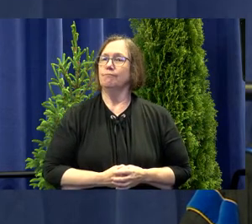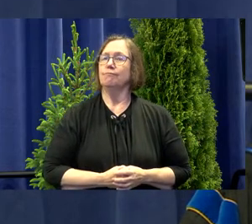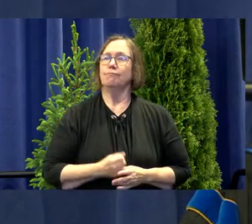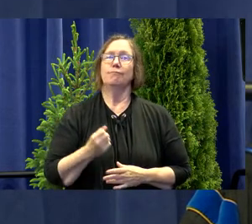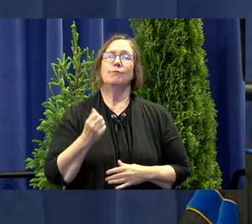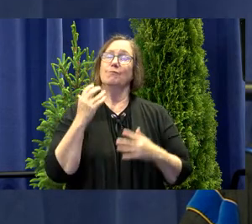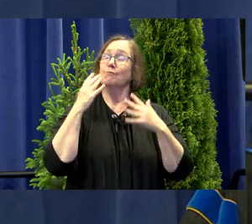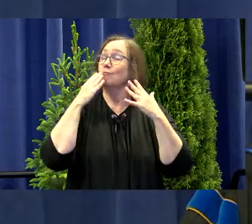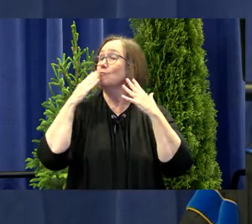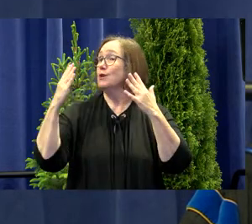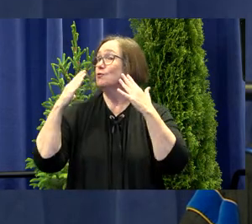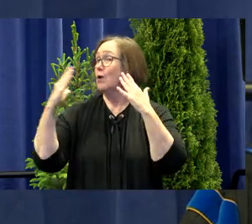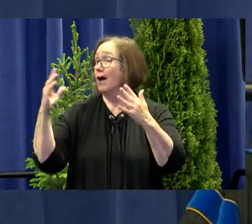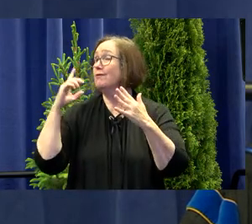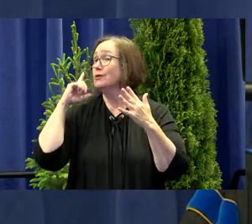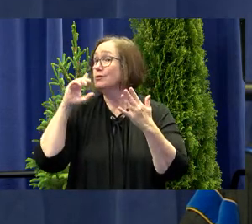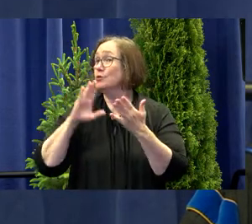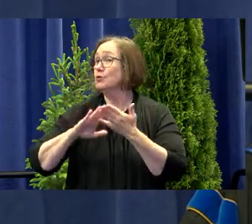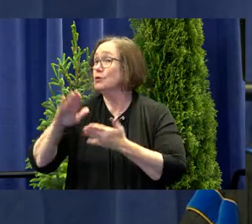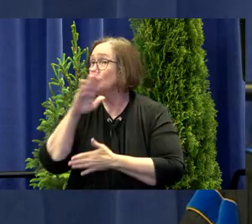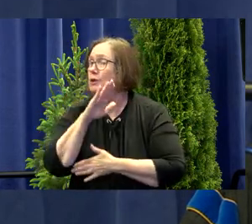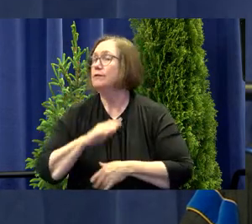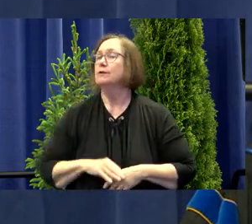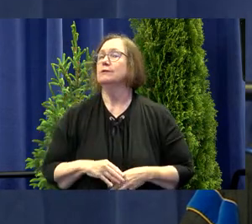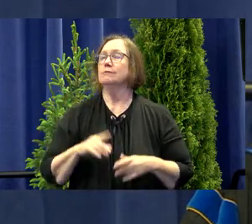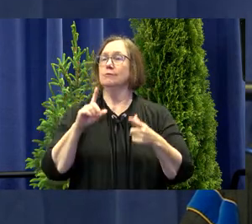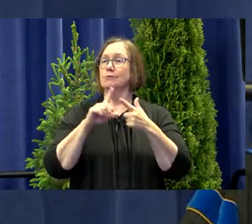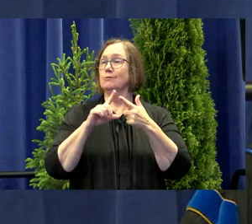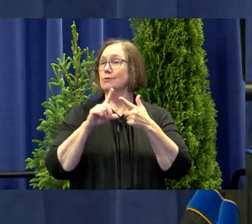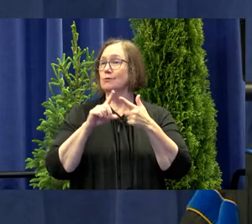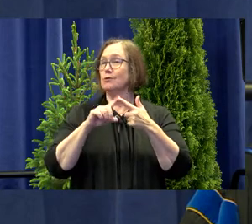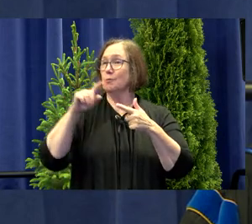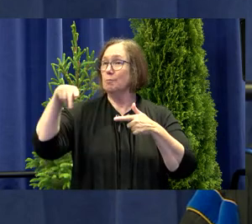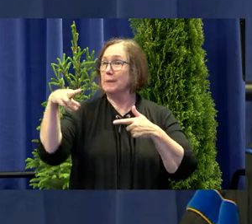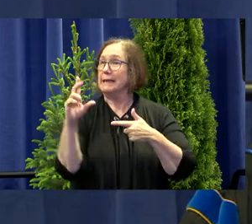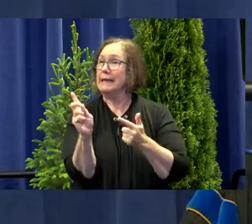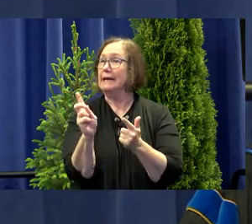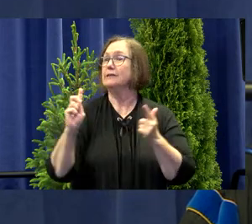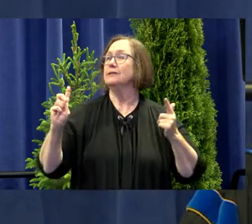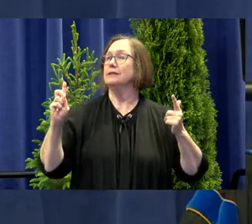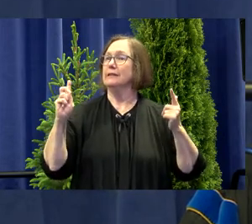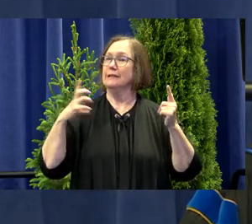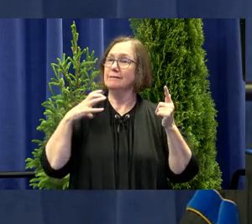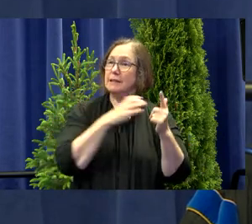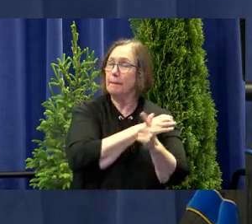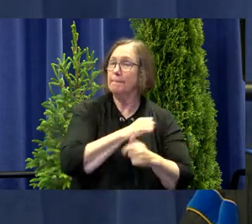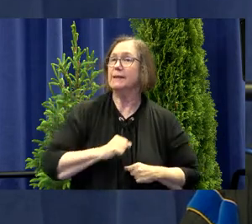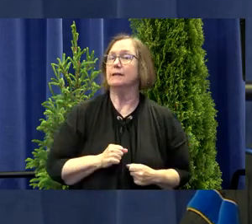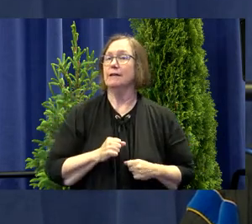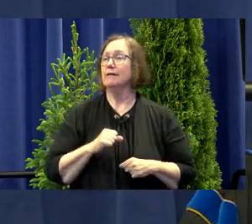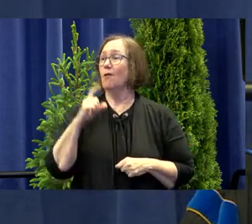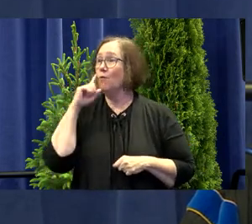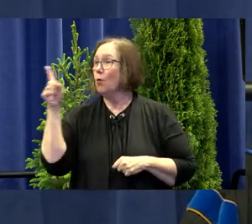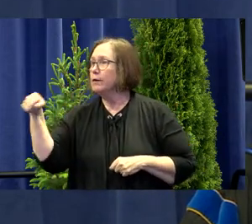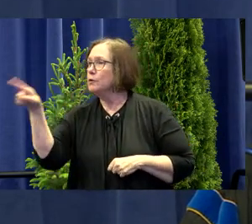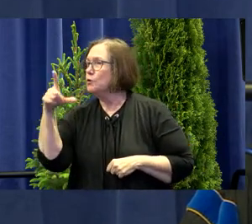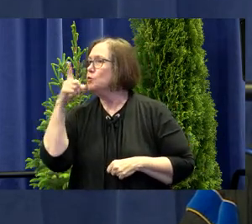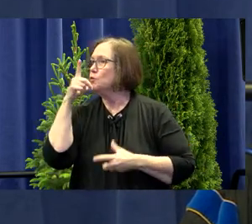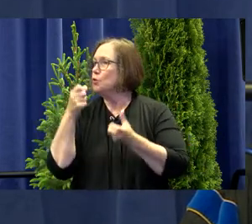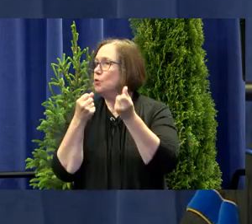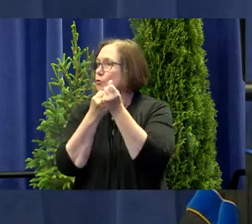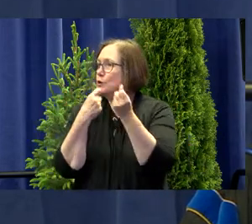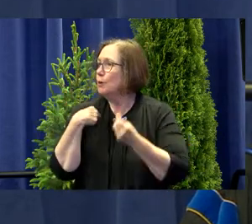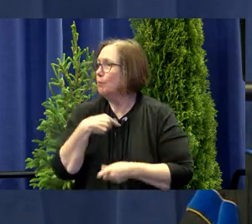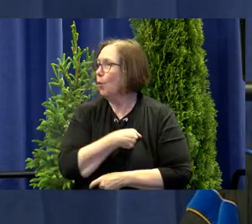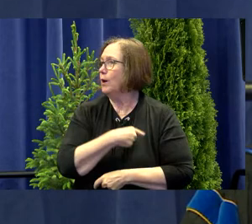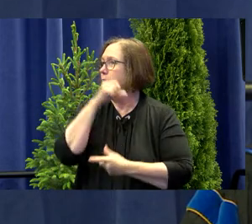Western Washington University, to our doctoral committee members, and to all of you for supporting us, for believing in us, and for being on this